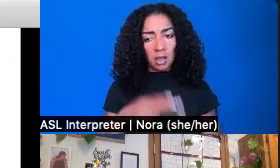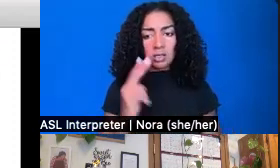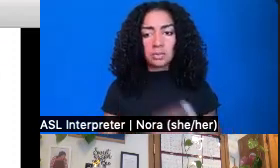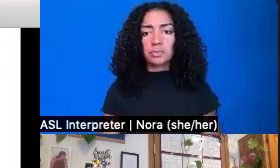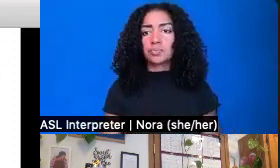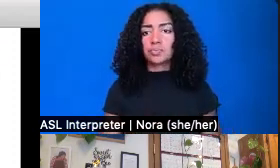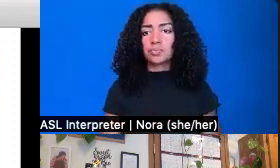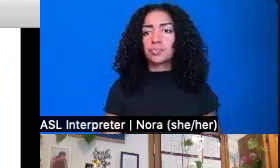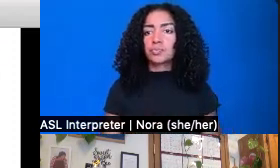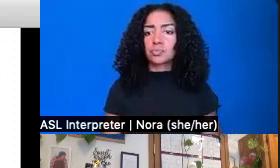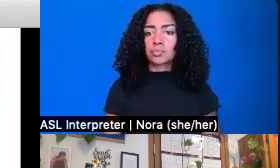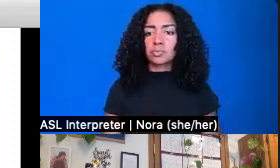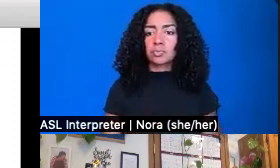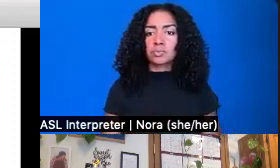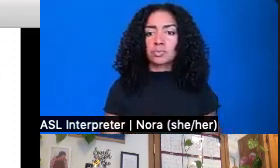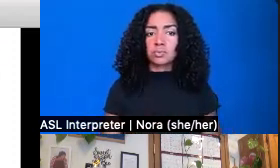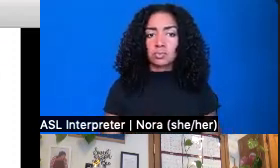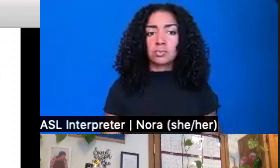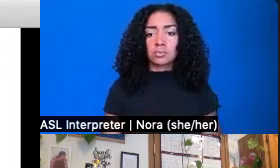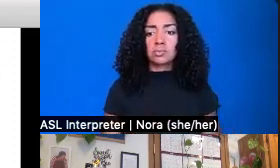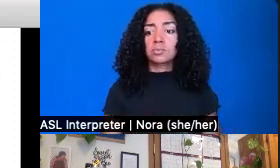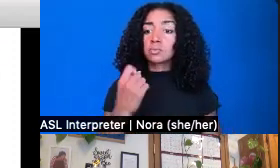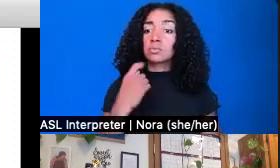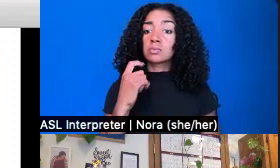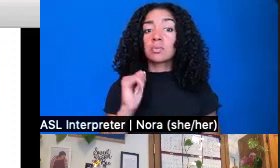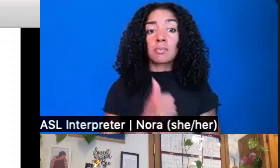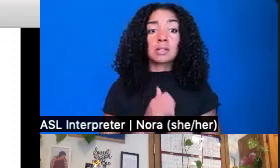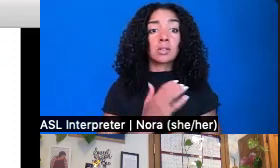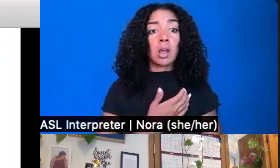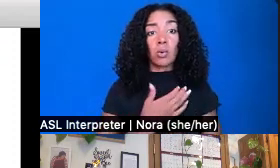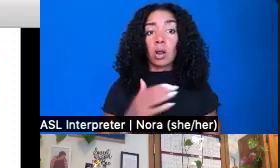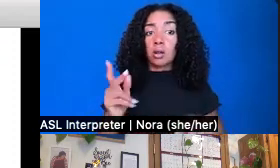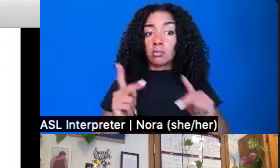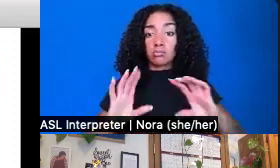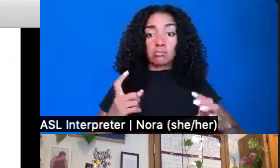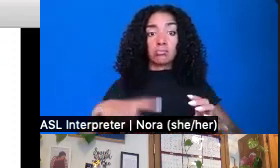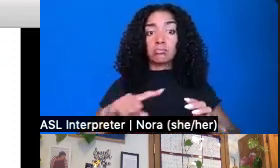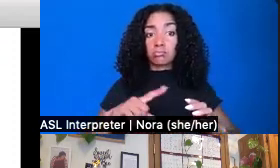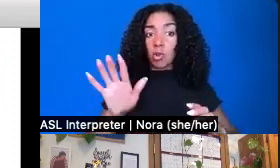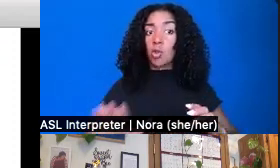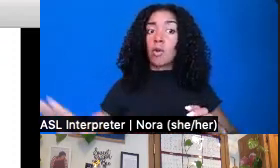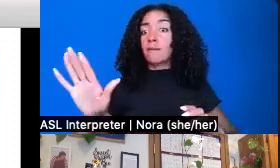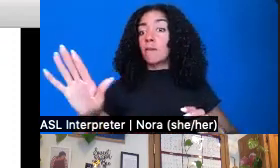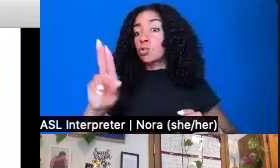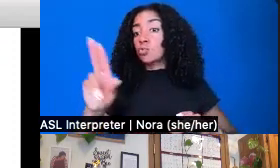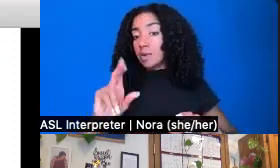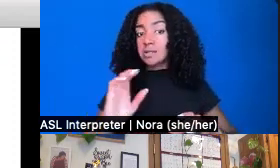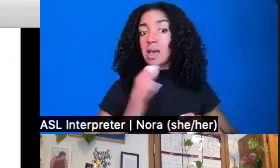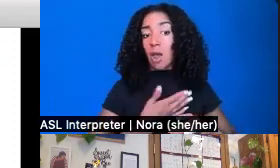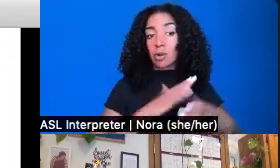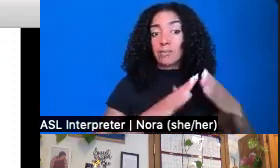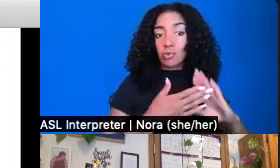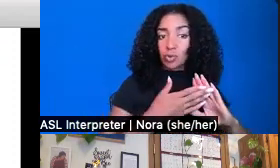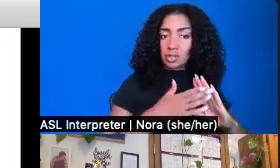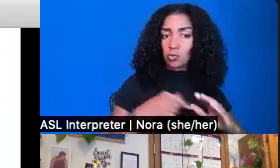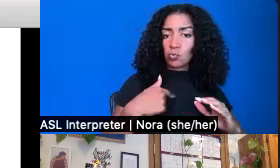So based on our population, you know, nationwide, we make up about 2.1% of the population. It kind of fluctuates a